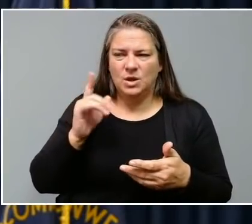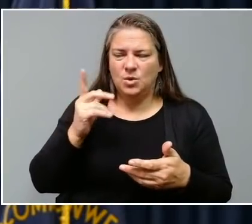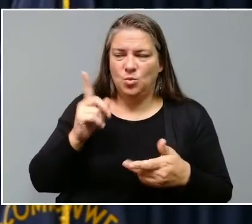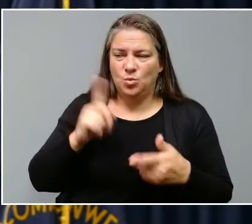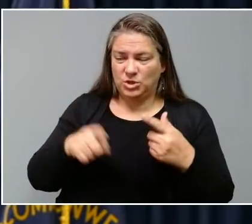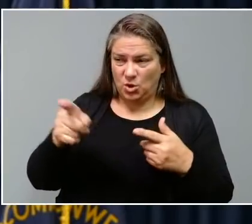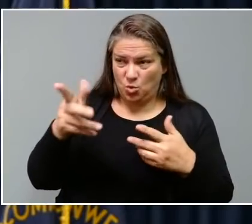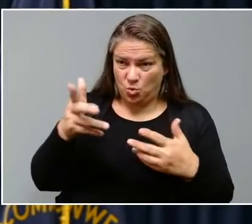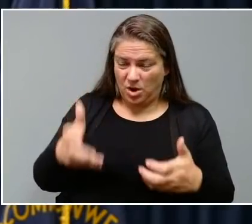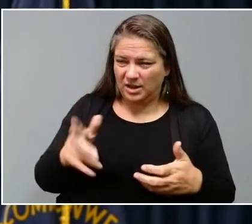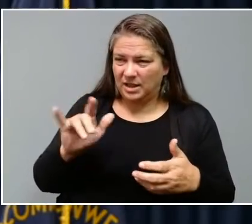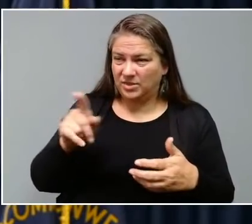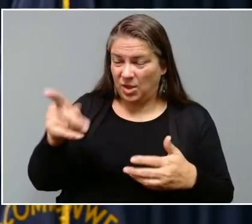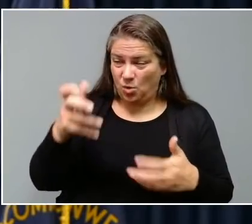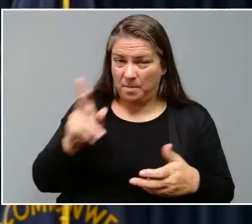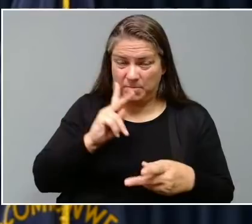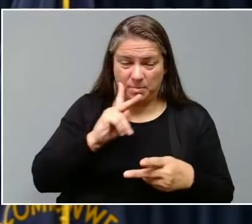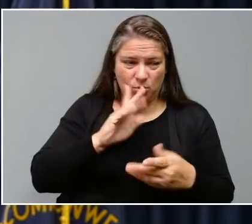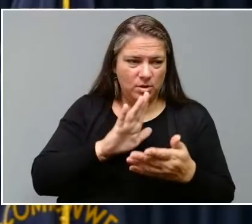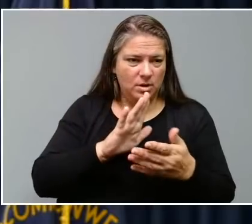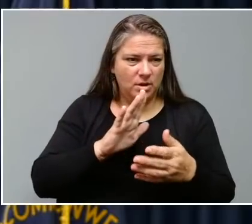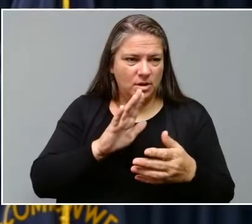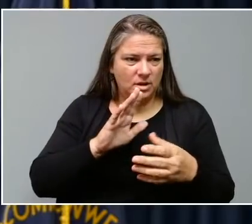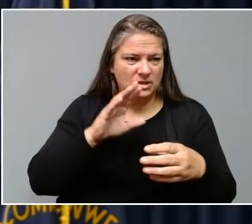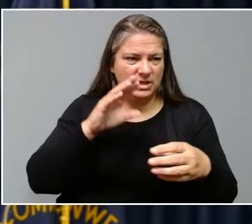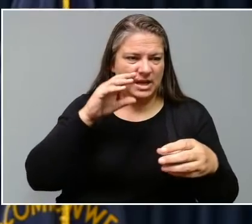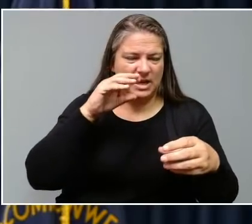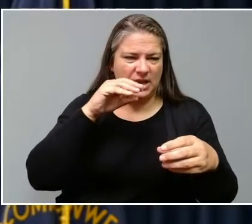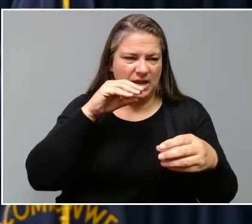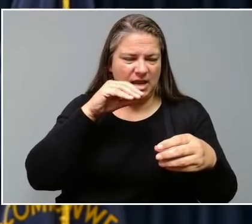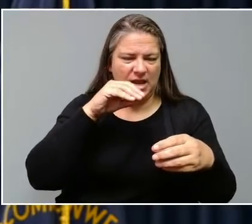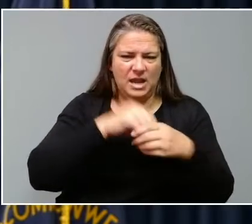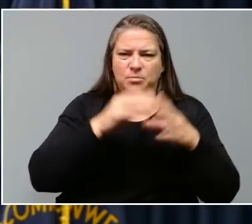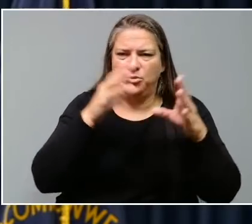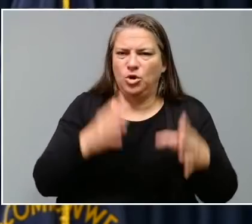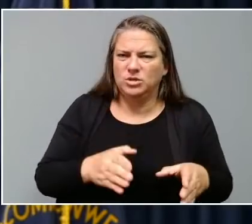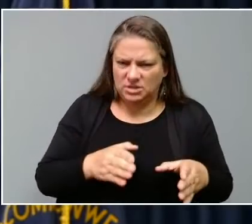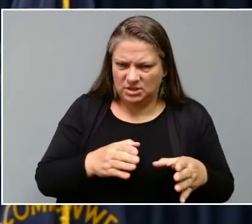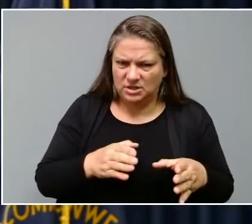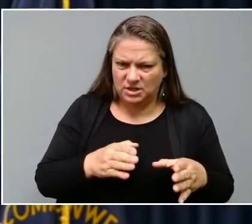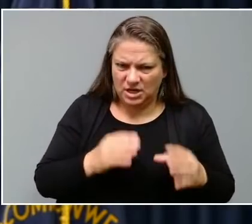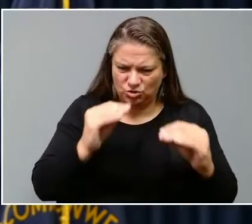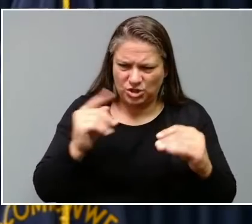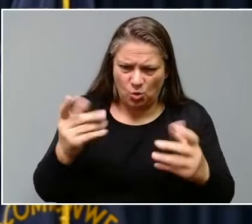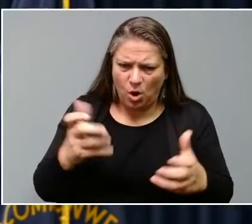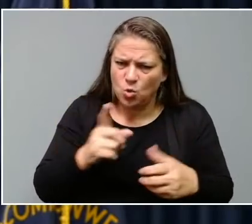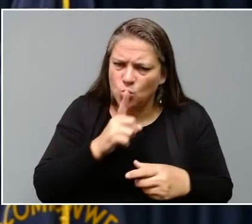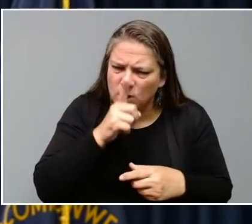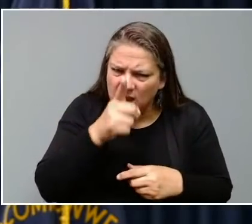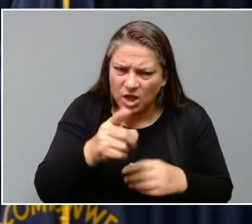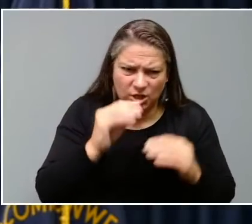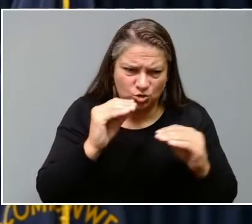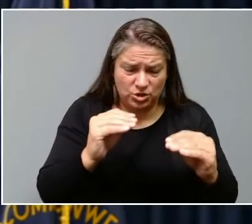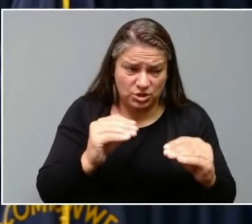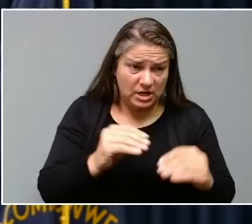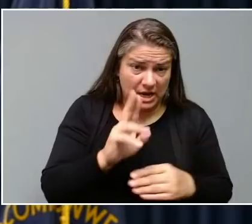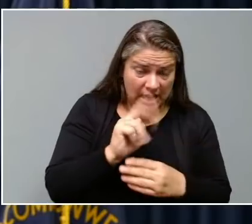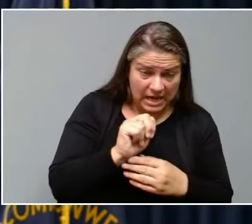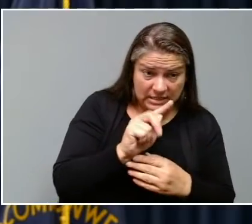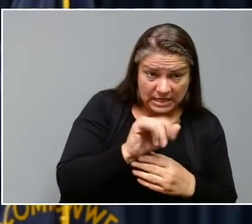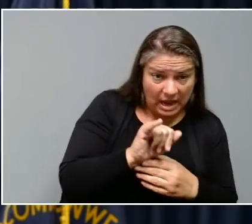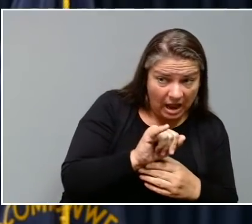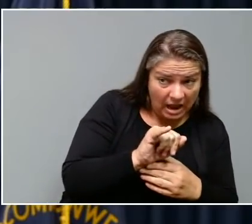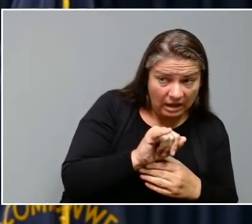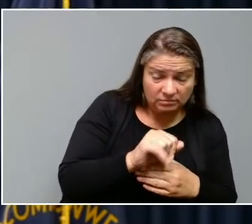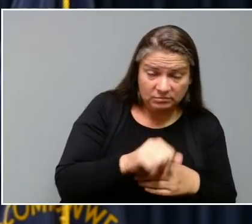to be getting real instruction, whether they're in the building or without. And so do you call it NTI or do you call it virtual instruction, and